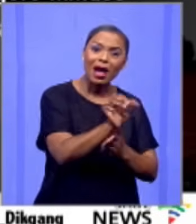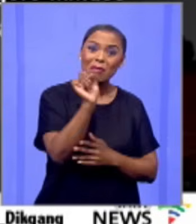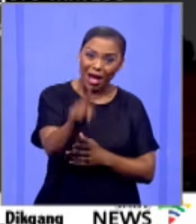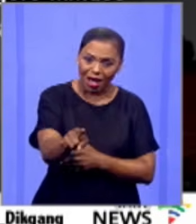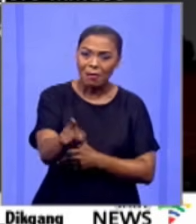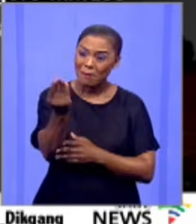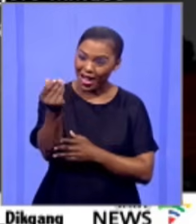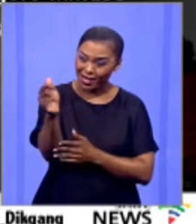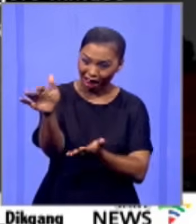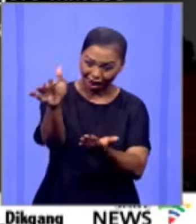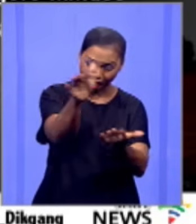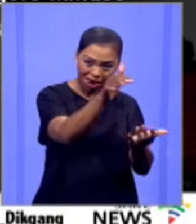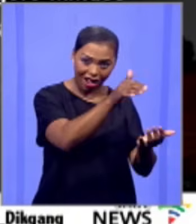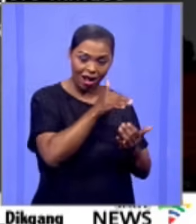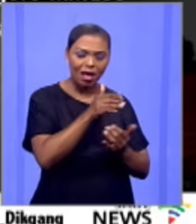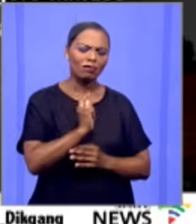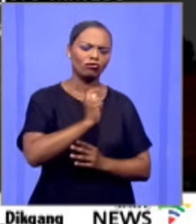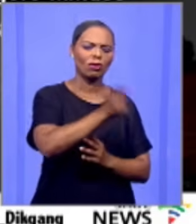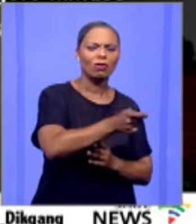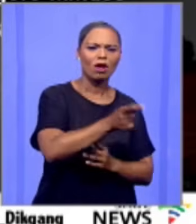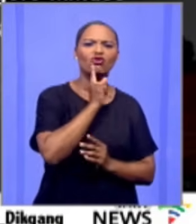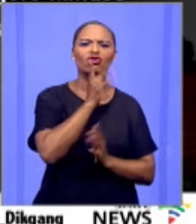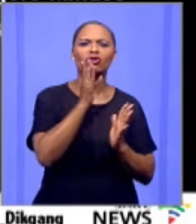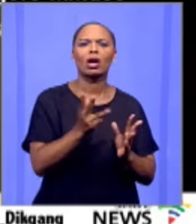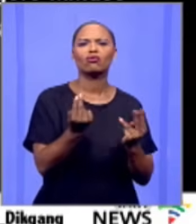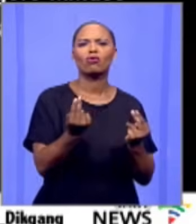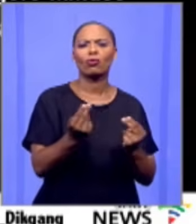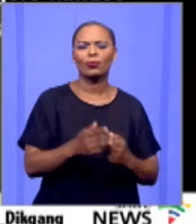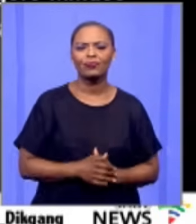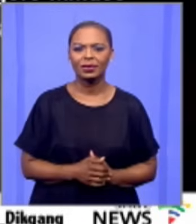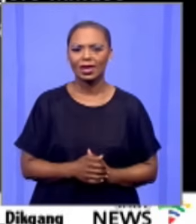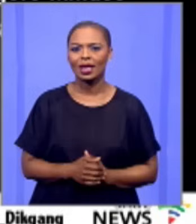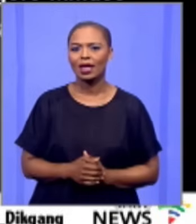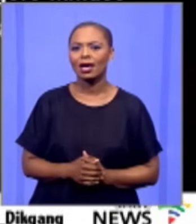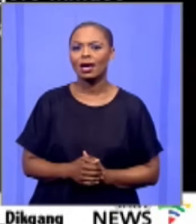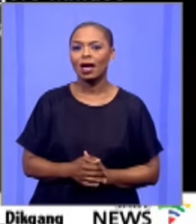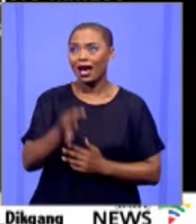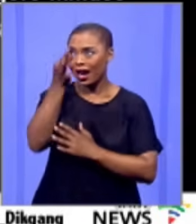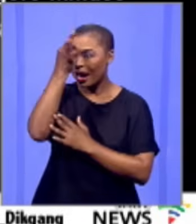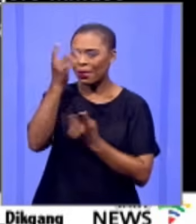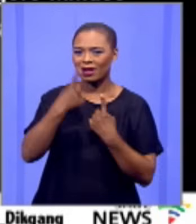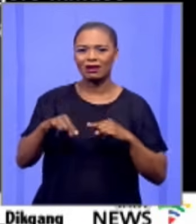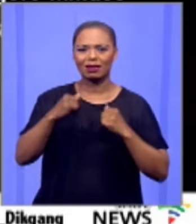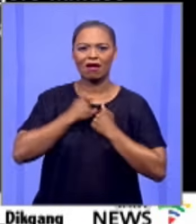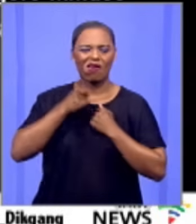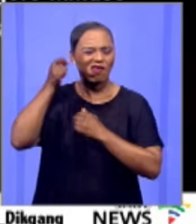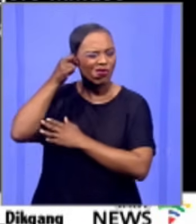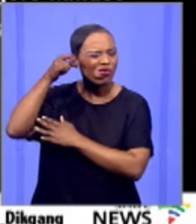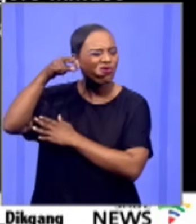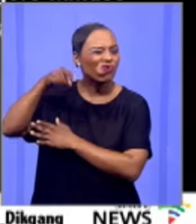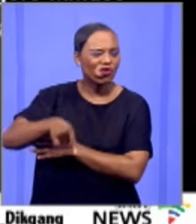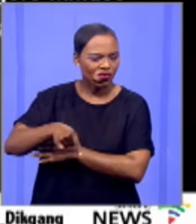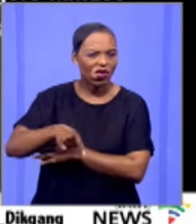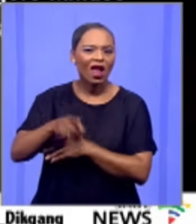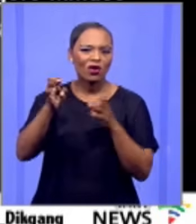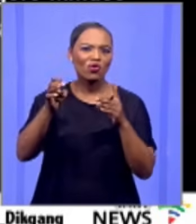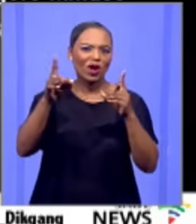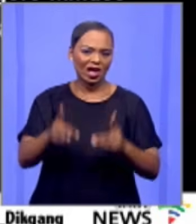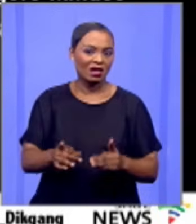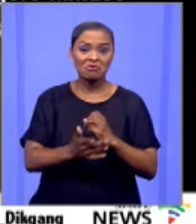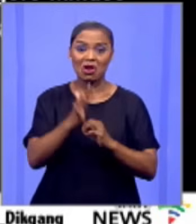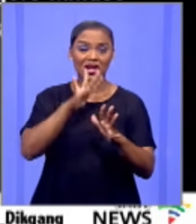lefele bona ba kgone go lefela barutiši ba baswa. Mmušo wa rena o tloga o hlokomologile boleng bja thuto ka mono